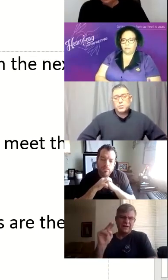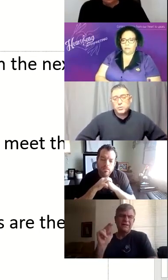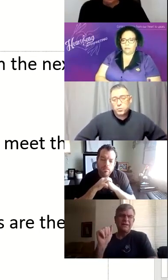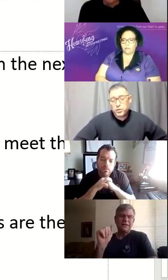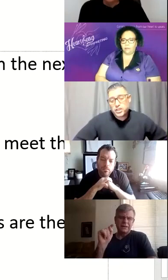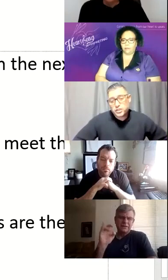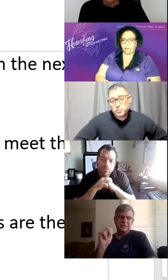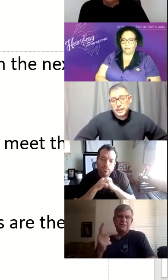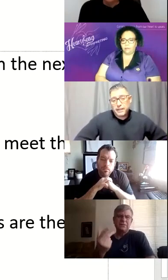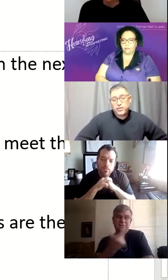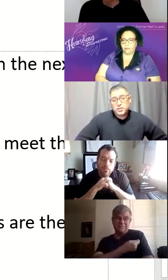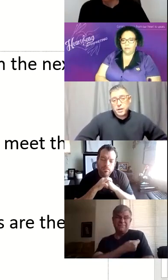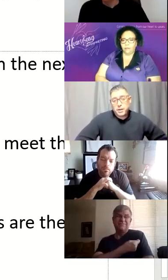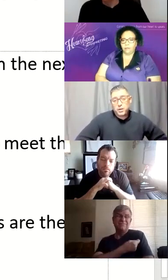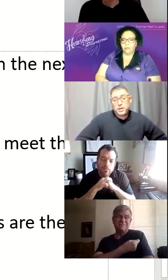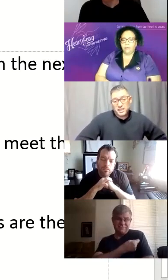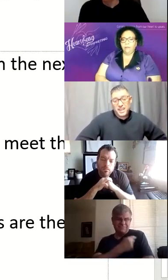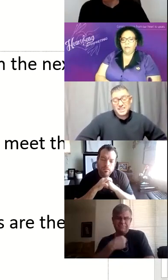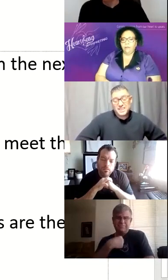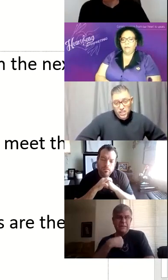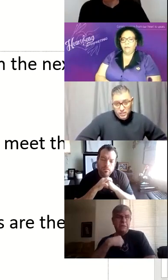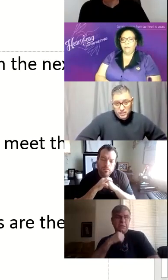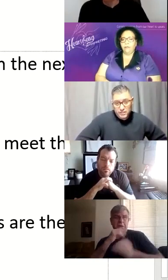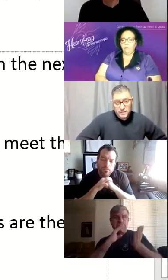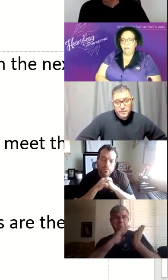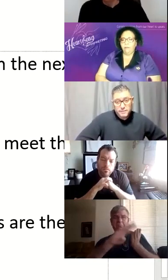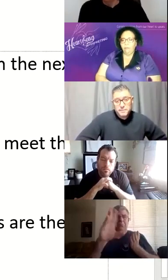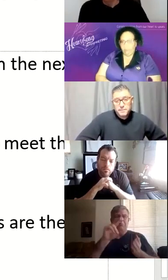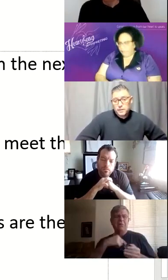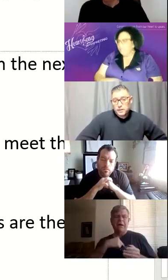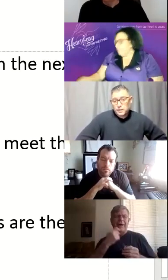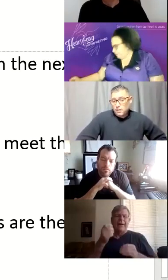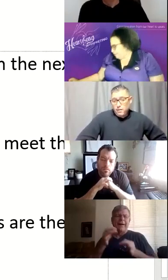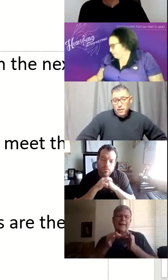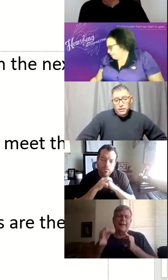to were assuming that primarily we got the vaccinations.